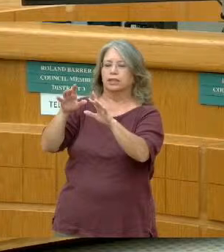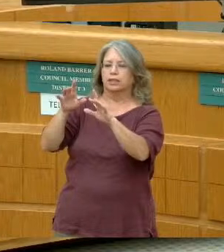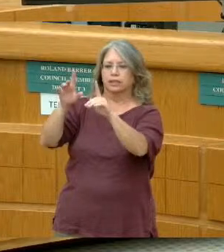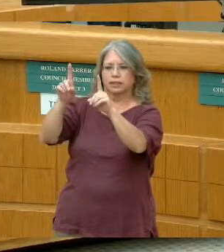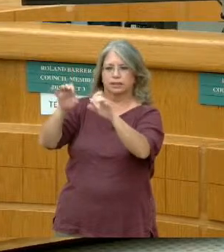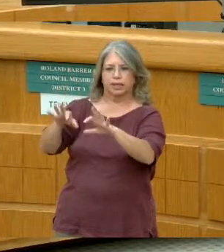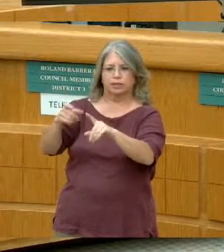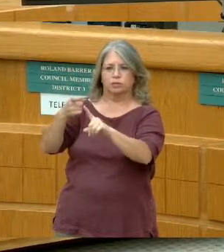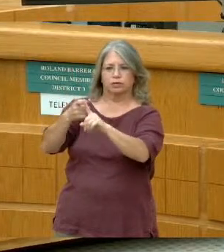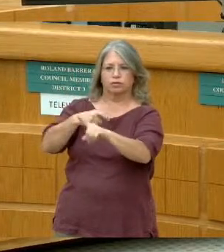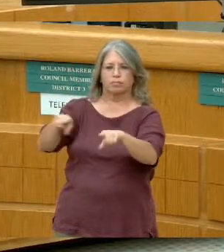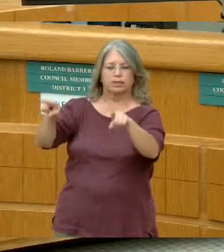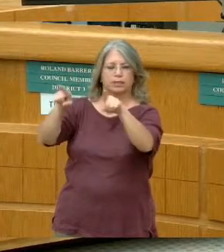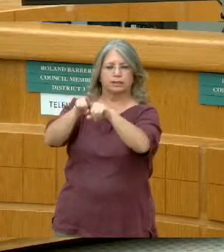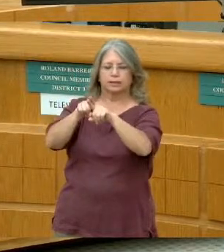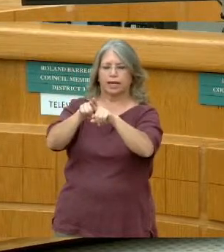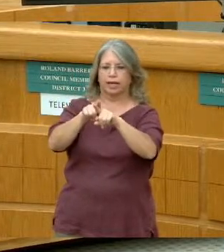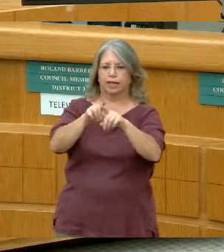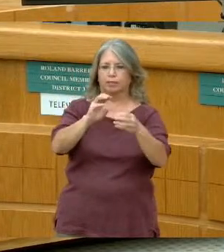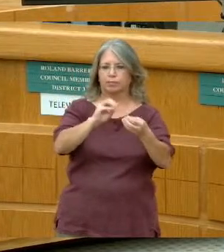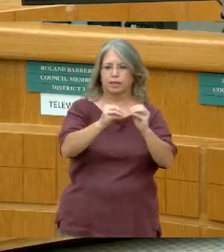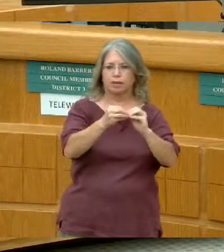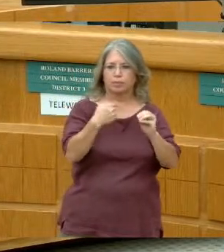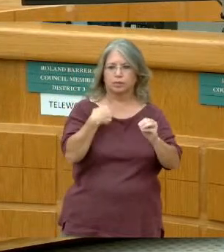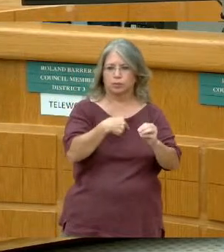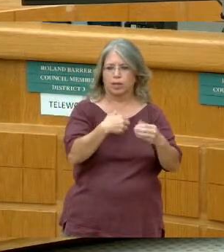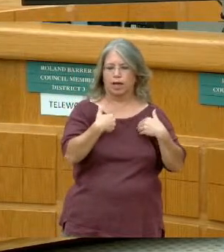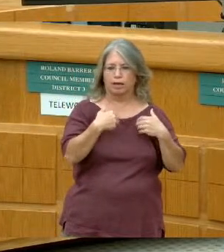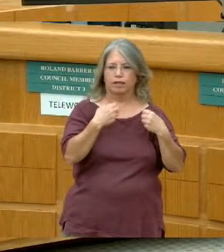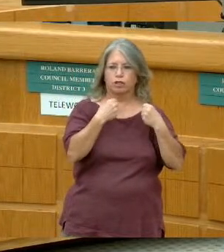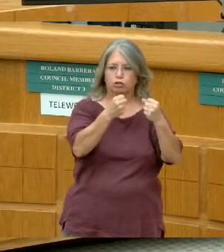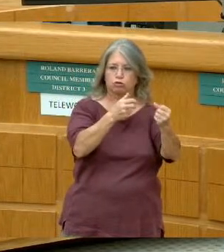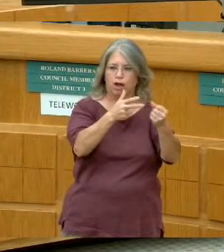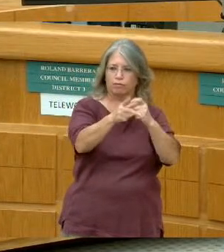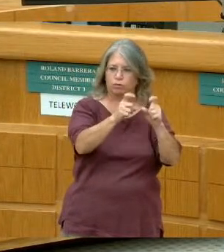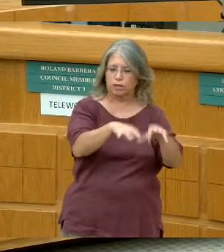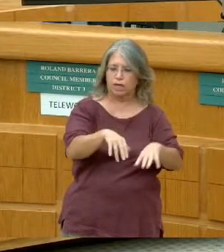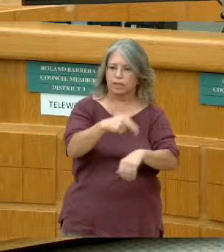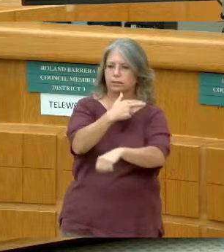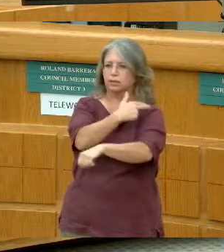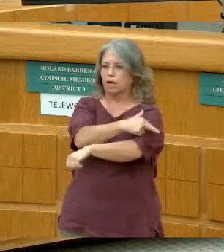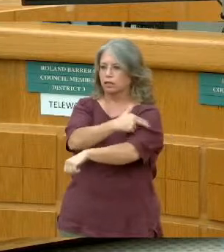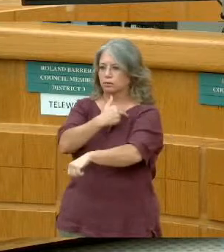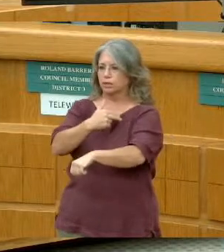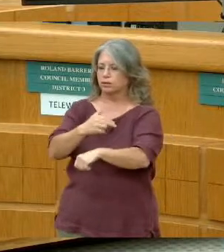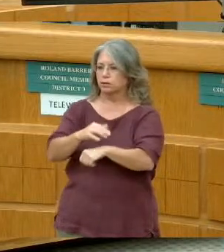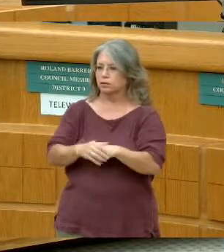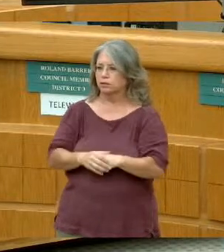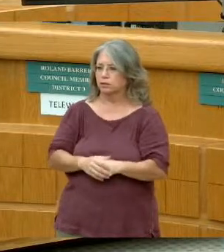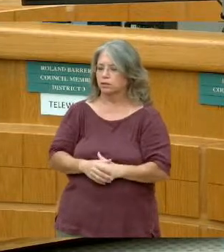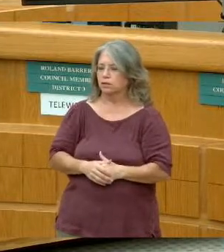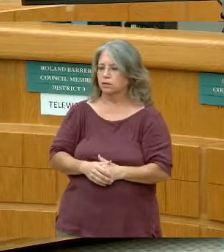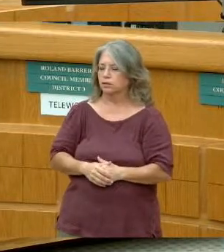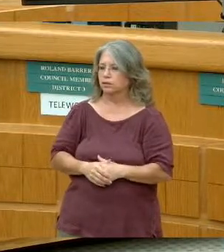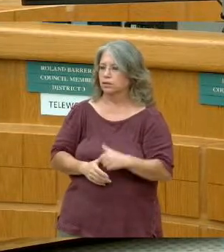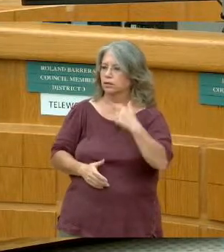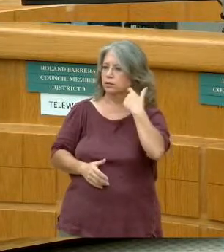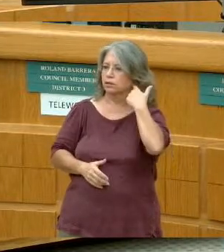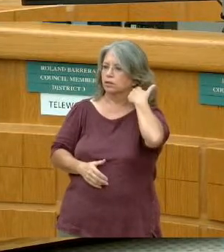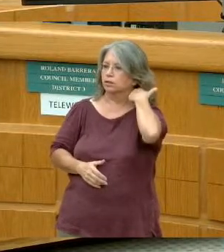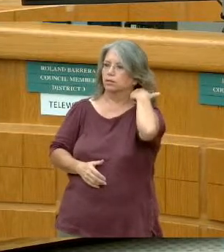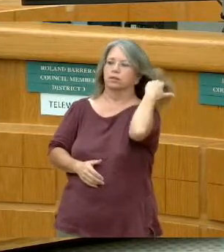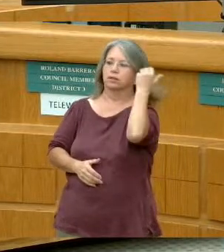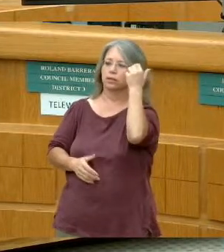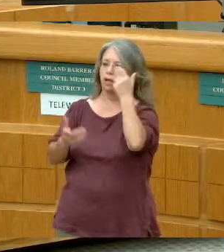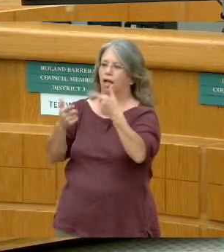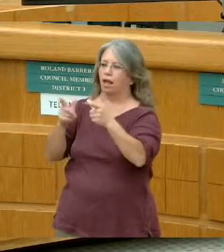from. Right in that, it's the drive-through, it could be a hospital. Yeah, we'll have